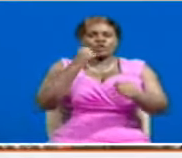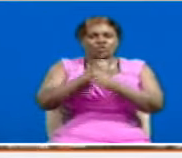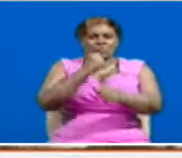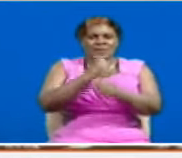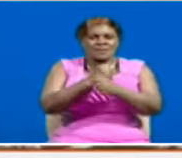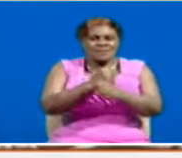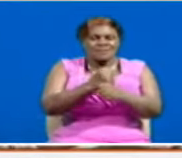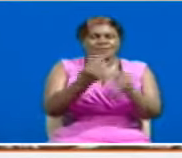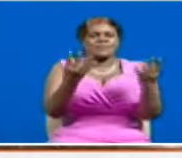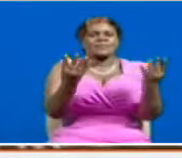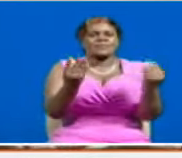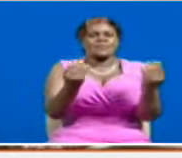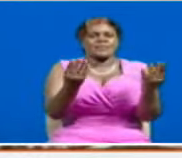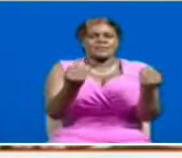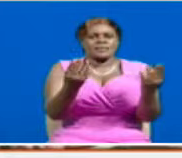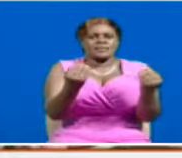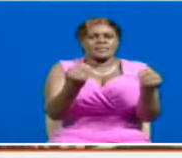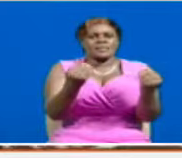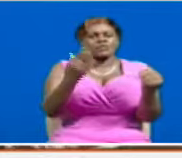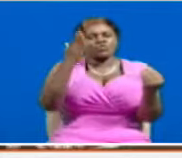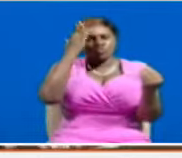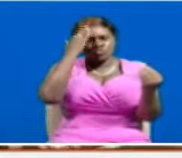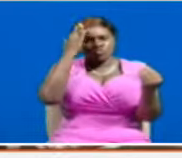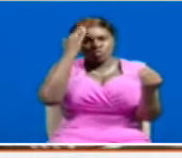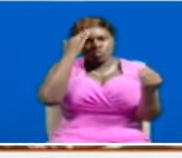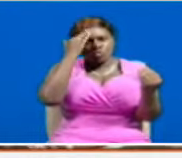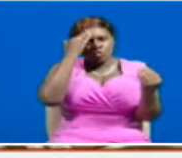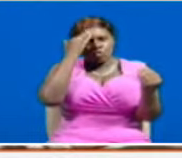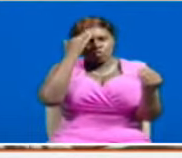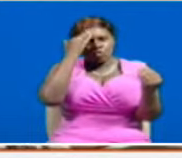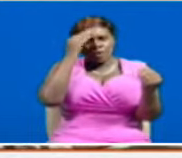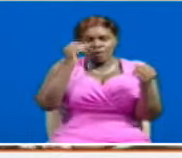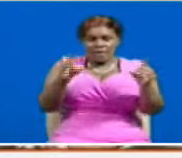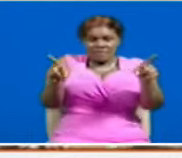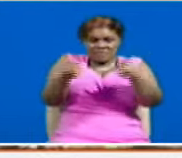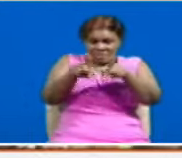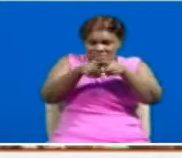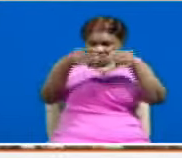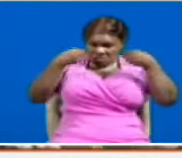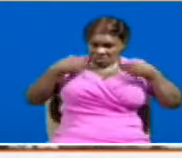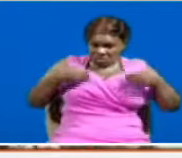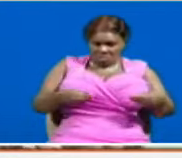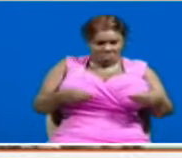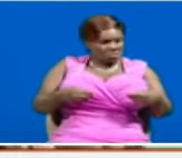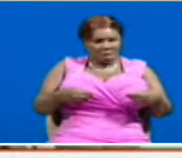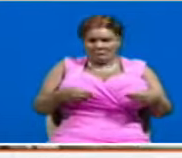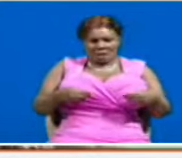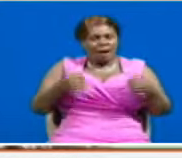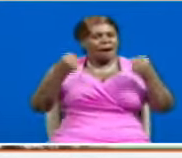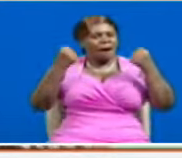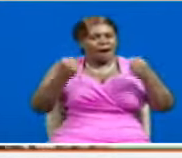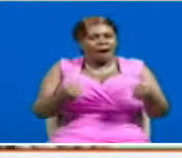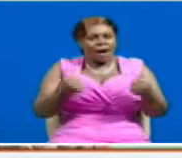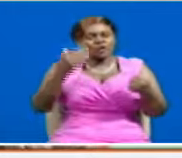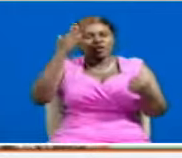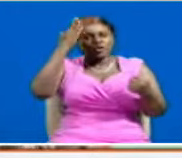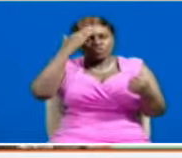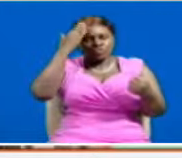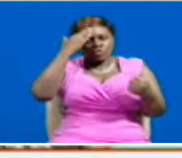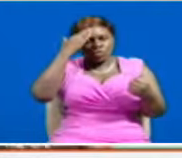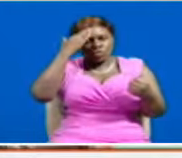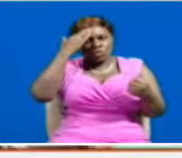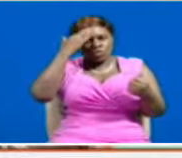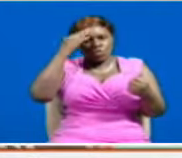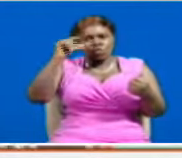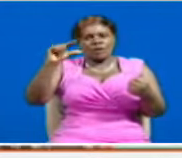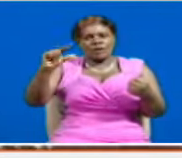because of easy identification. Because if they are in the same uniform, you may not be able to